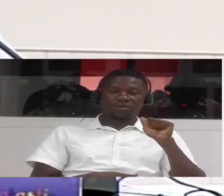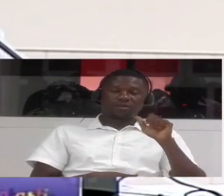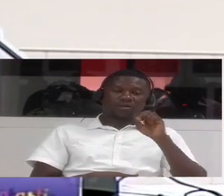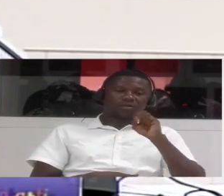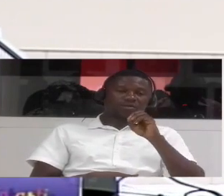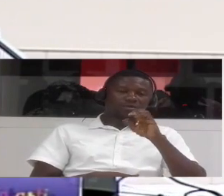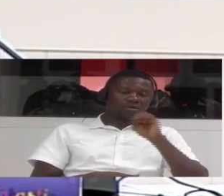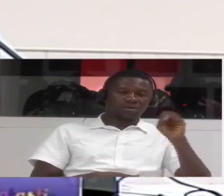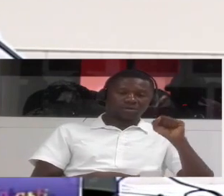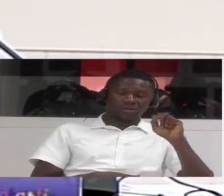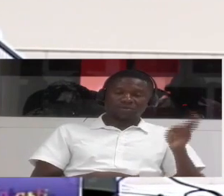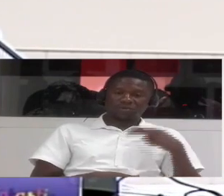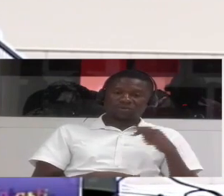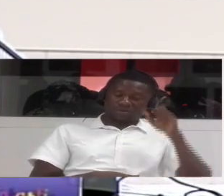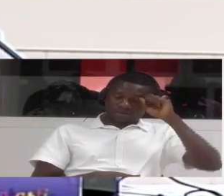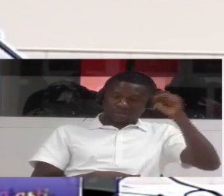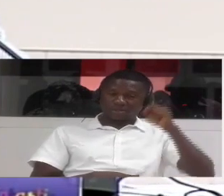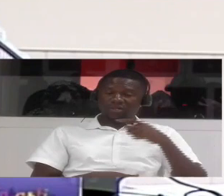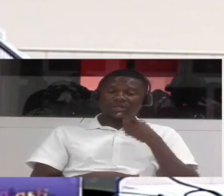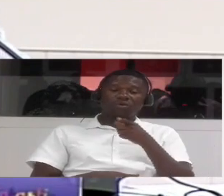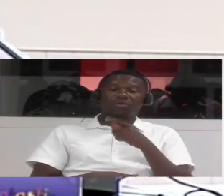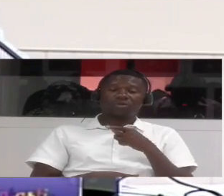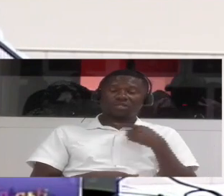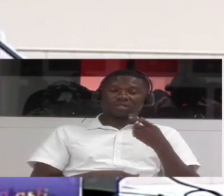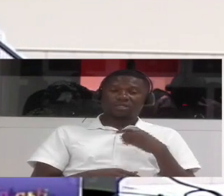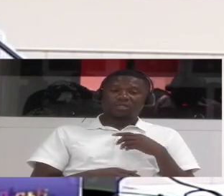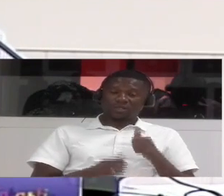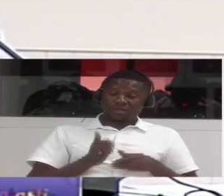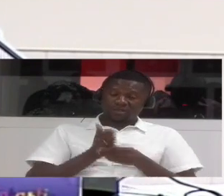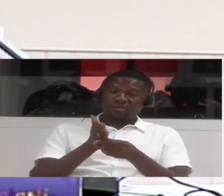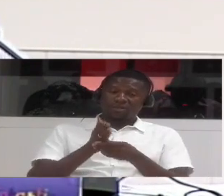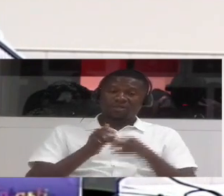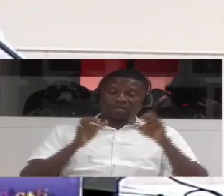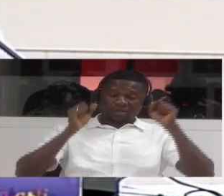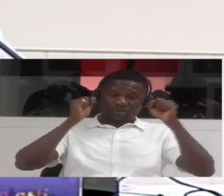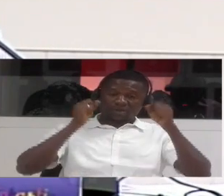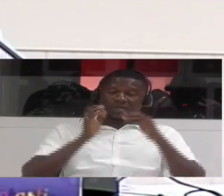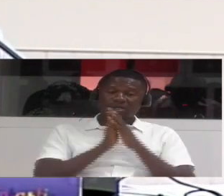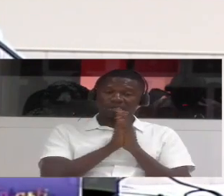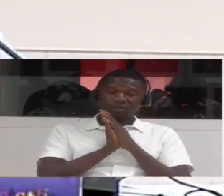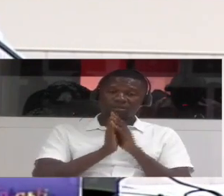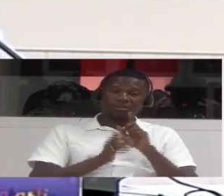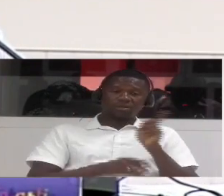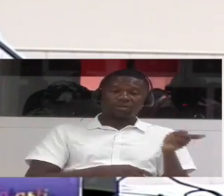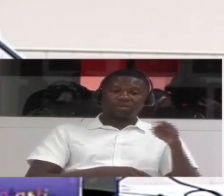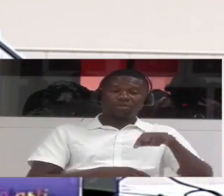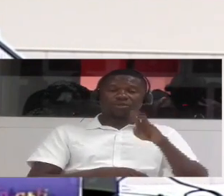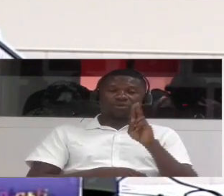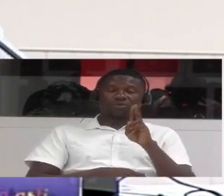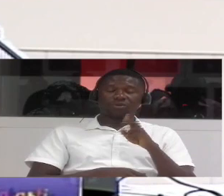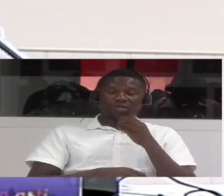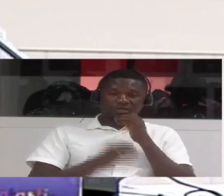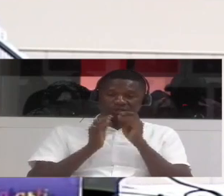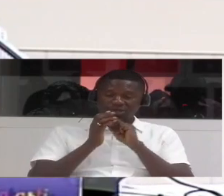the campaign against the GPU at the time. Matter of fact, he wrote an article to say that GPU was